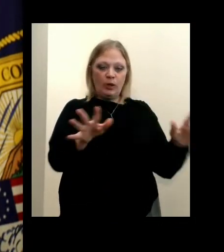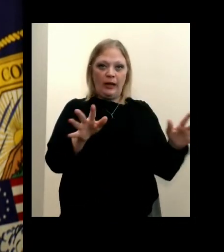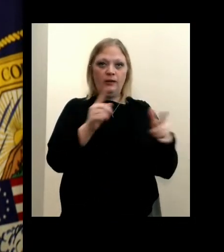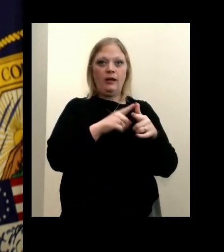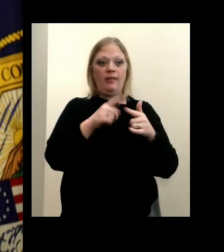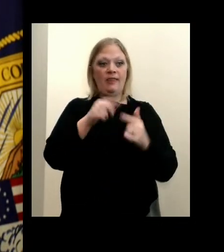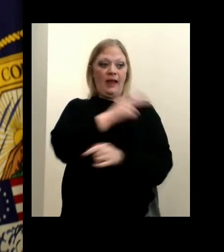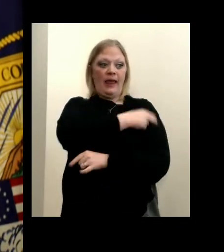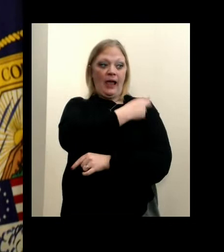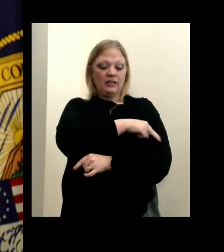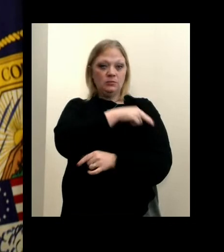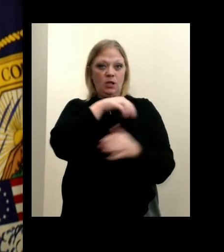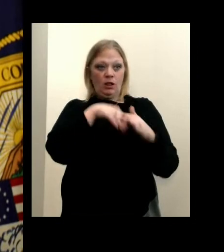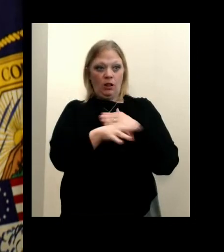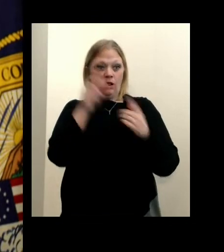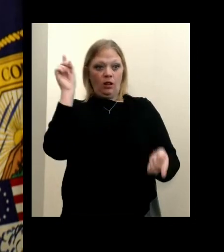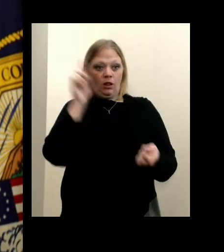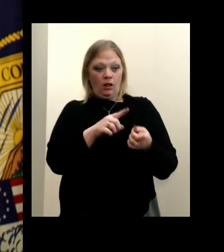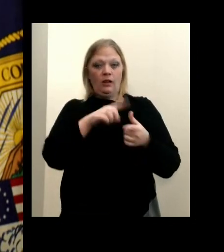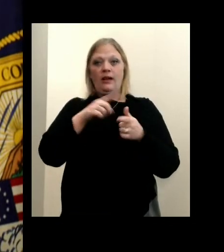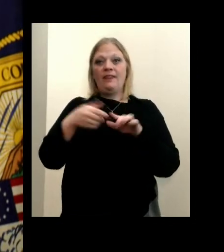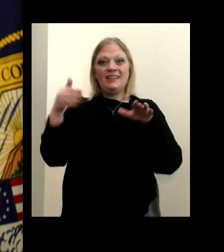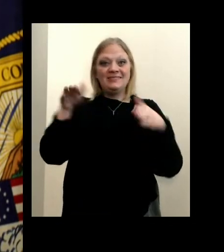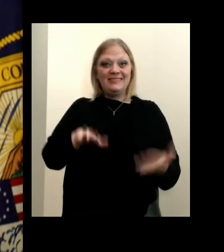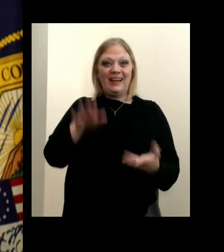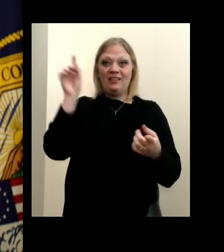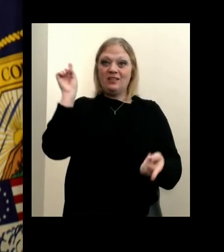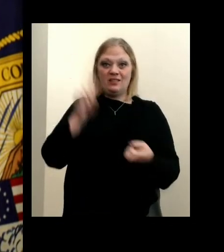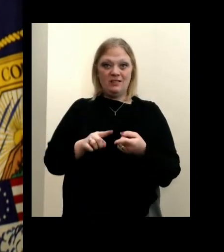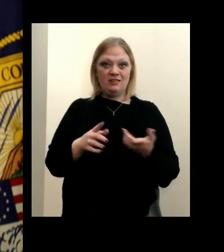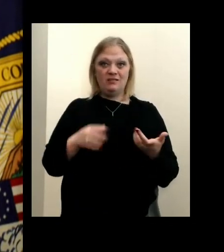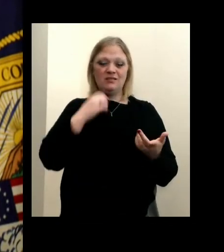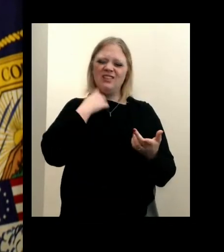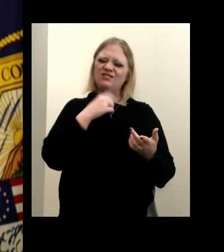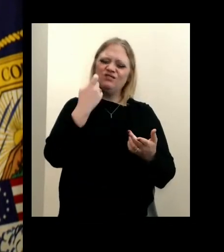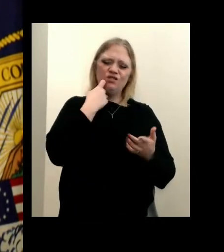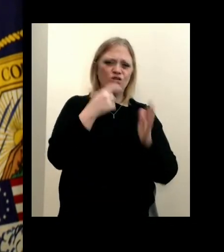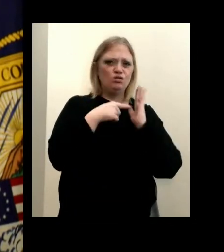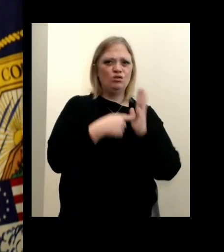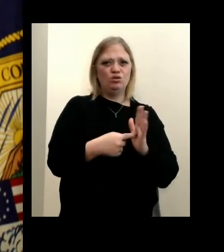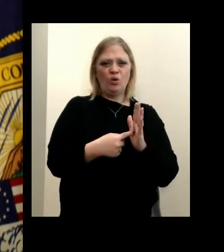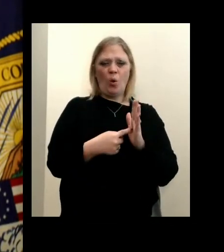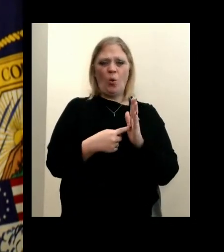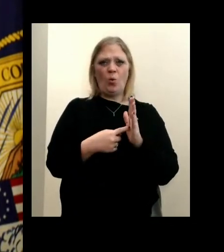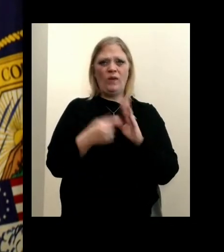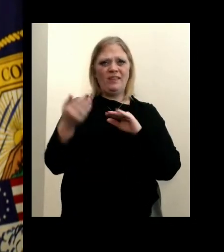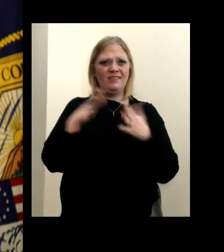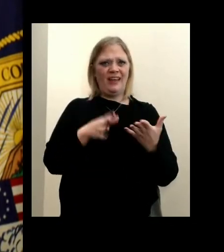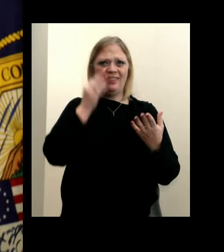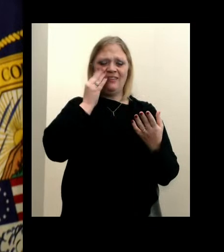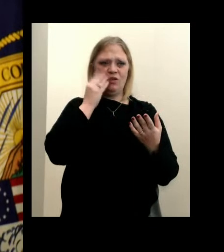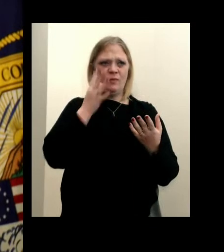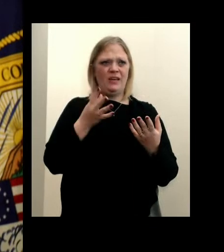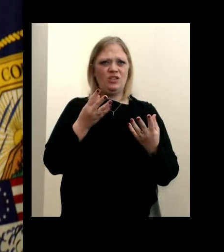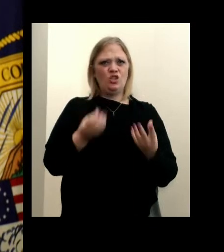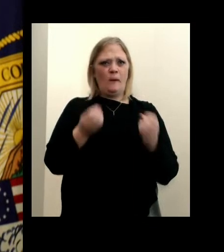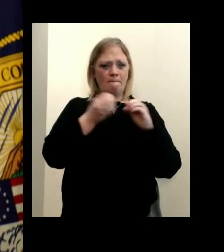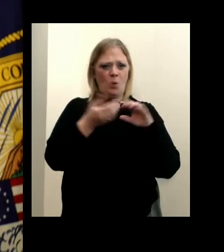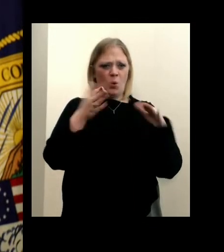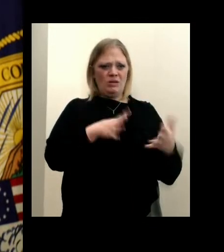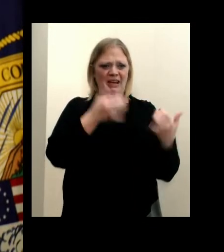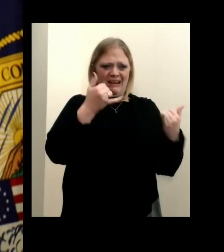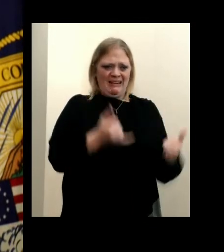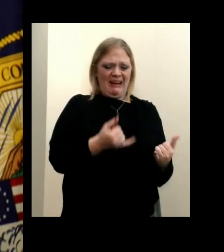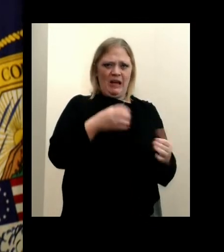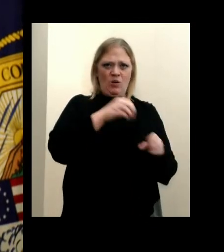and inevitably reduce deaths. I just showed the mortality data that showed more people died in the last 4 months than in the first 6 months. What's happened